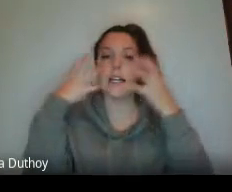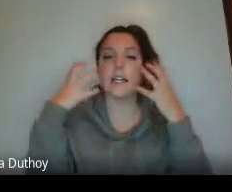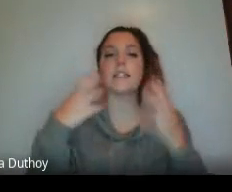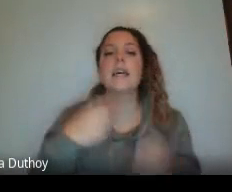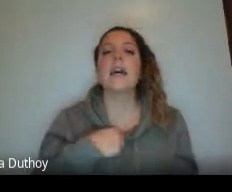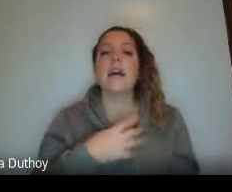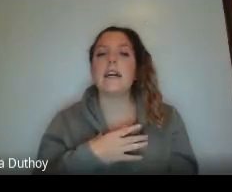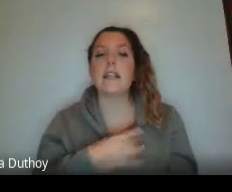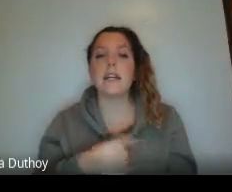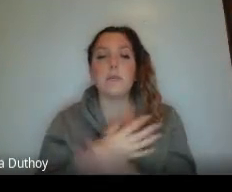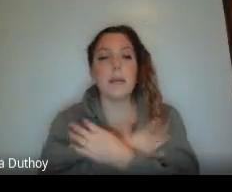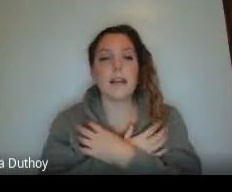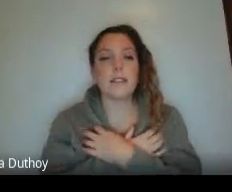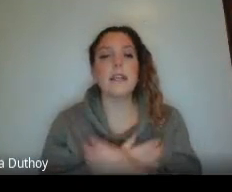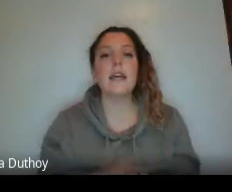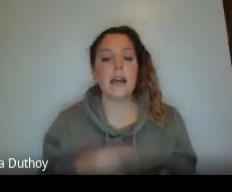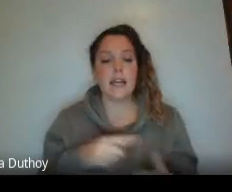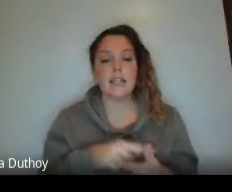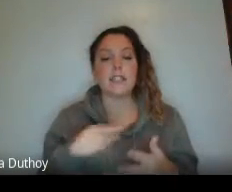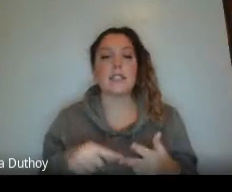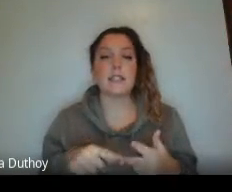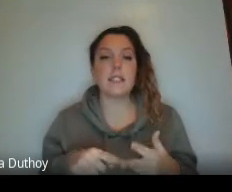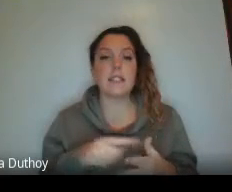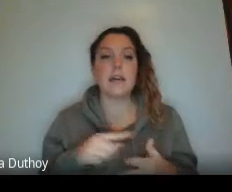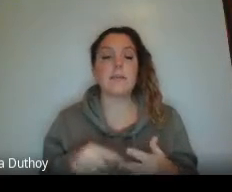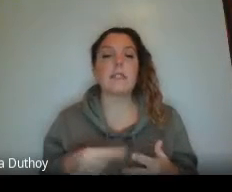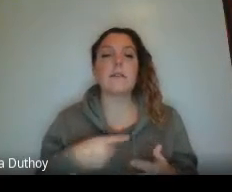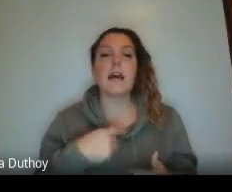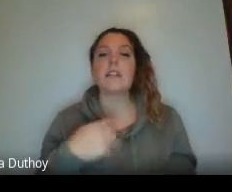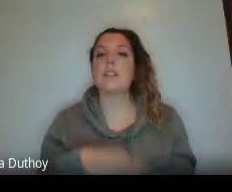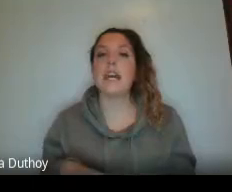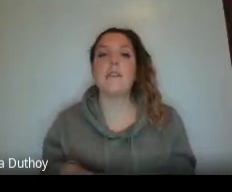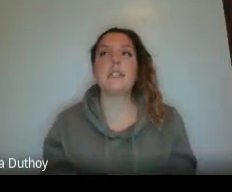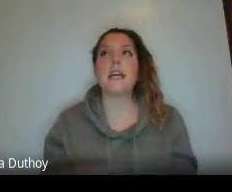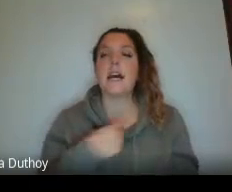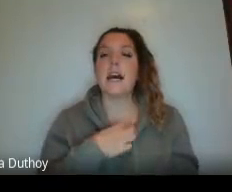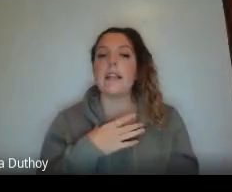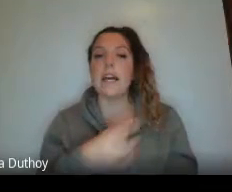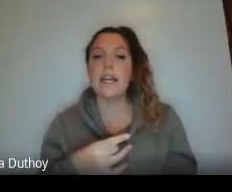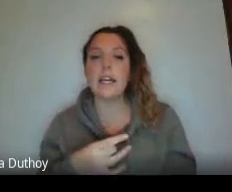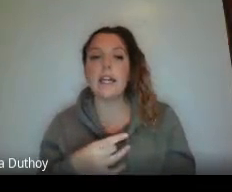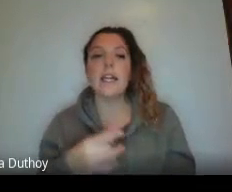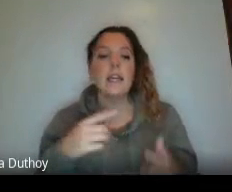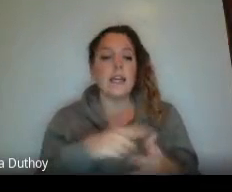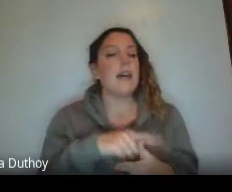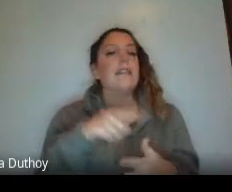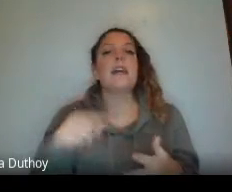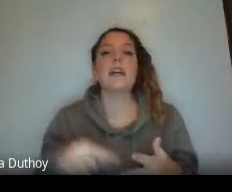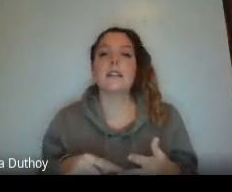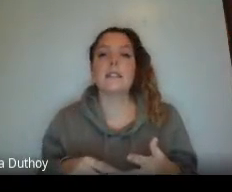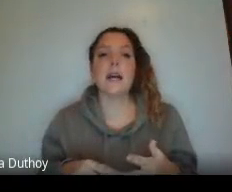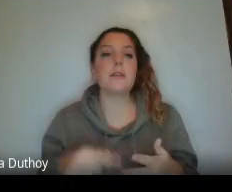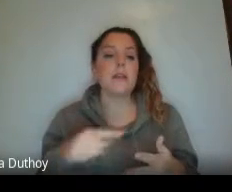like tigers, I like bears. I can just list them. So I just have to say I like,